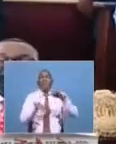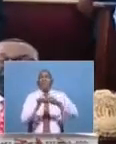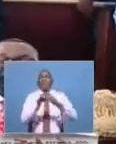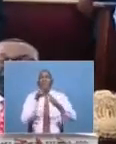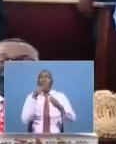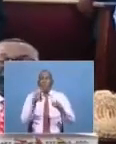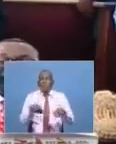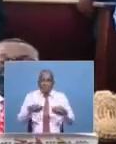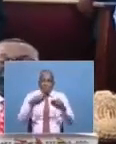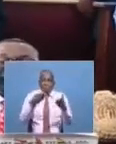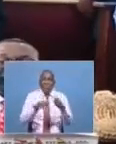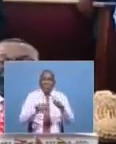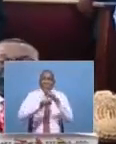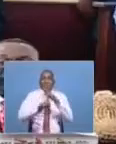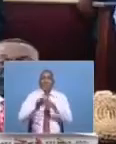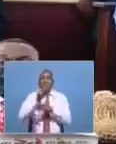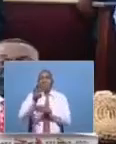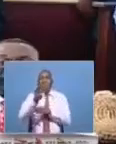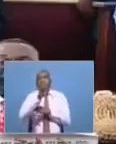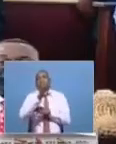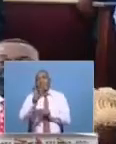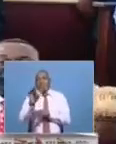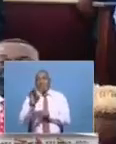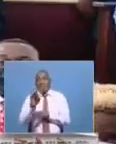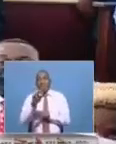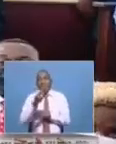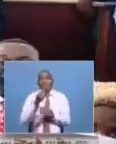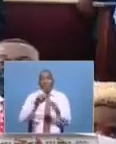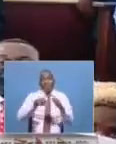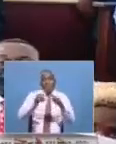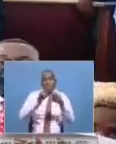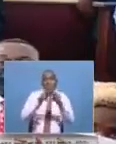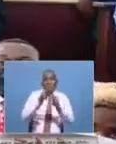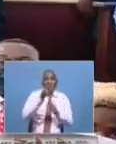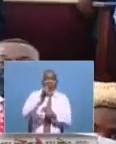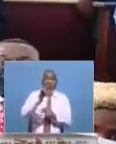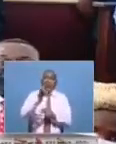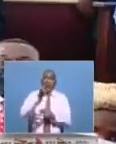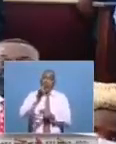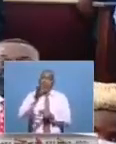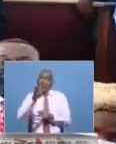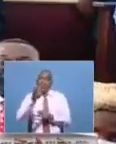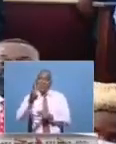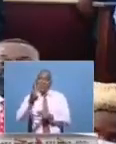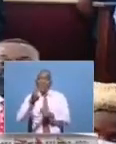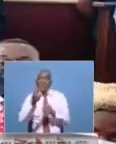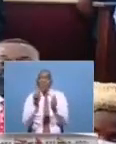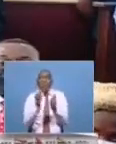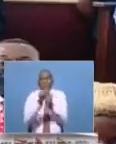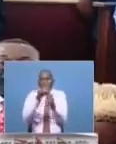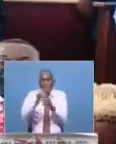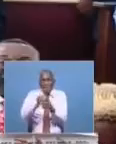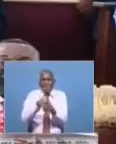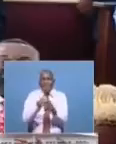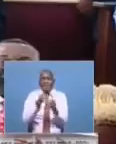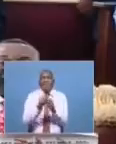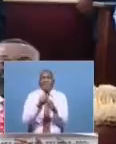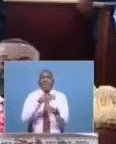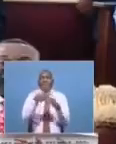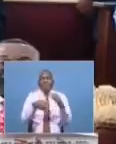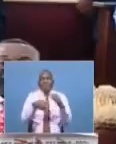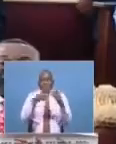in section 25 to 29. So clearly 26 falls within what is determined as conclusive